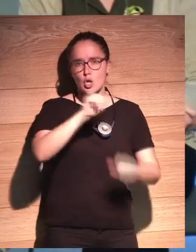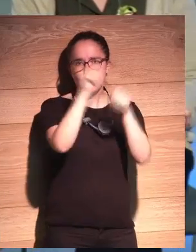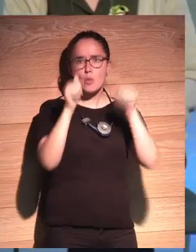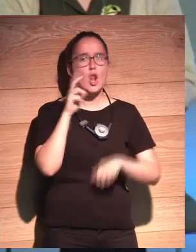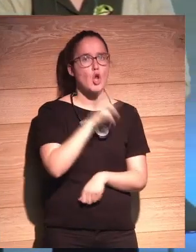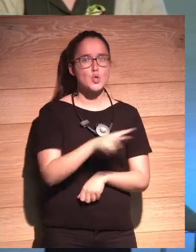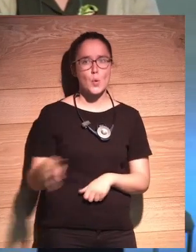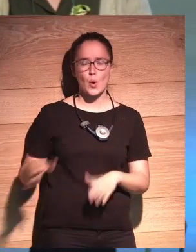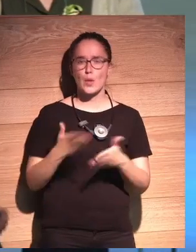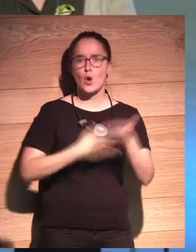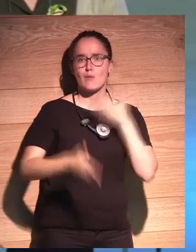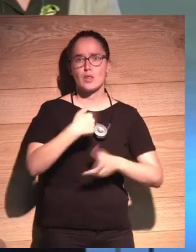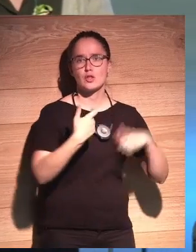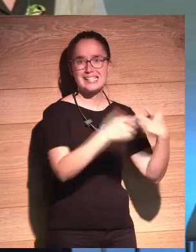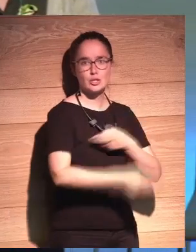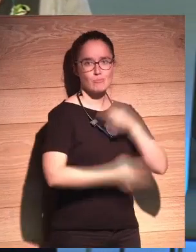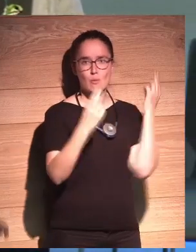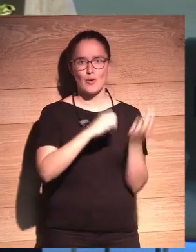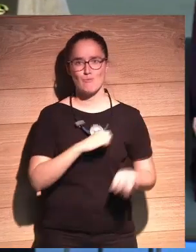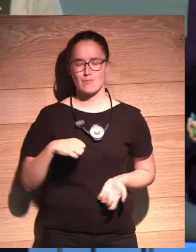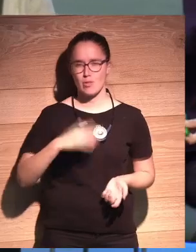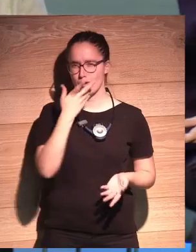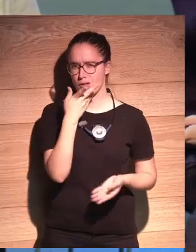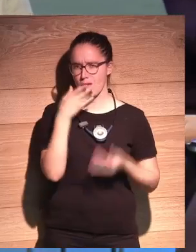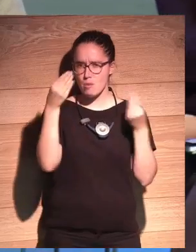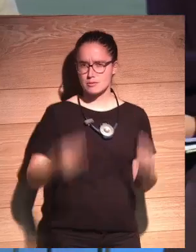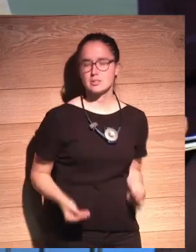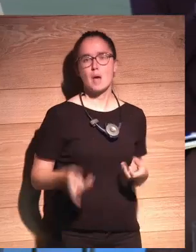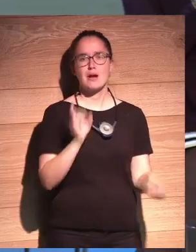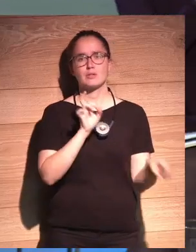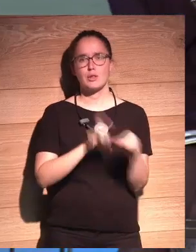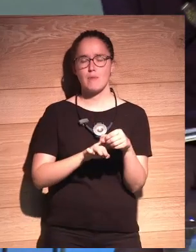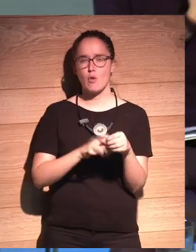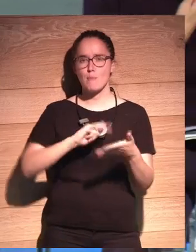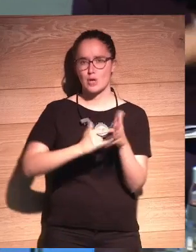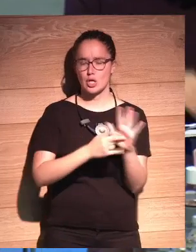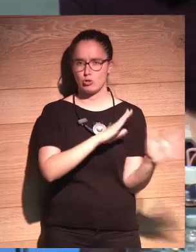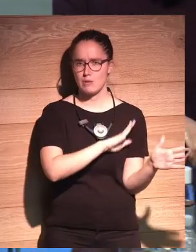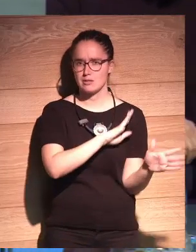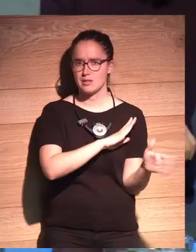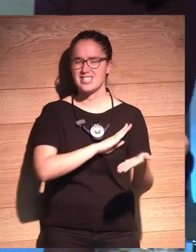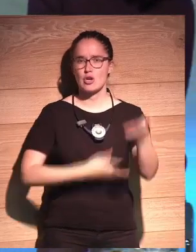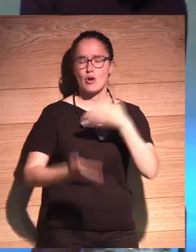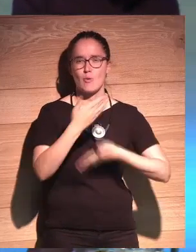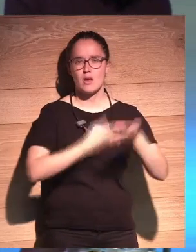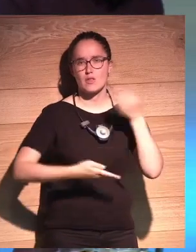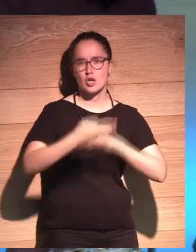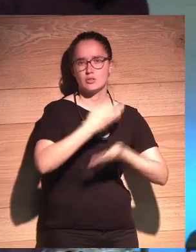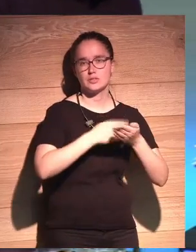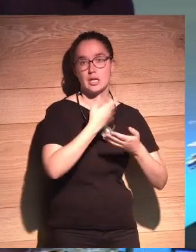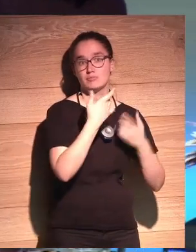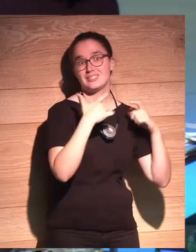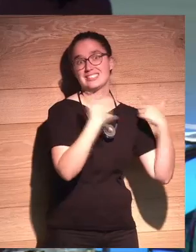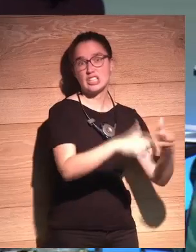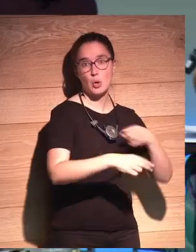and Norway, and she's an expert in the Norway model of collaboration between the public and private sector.